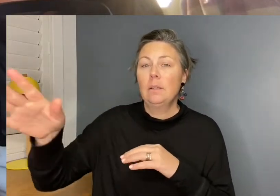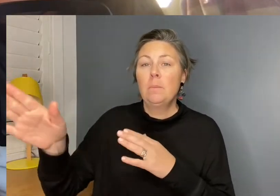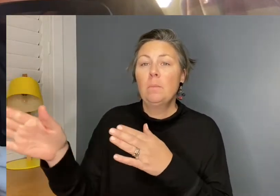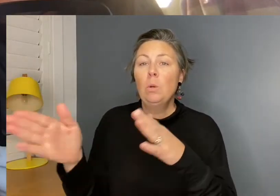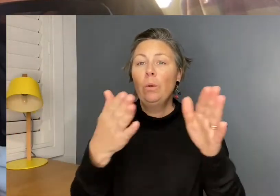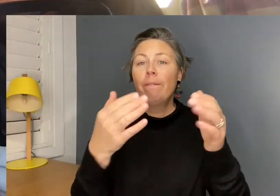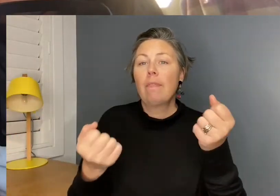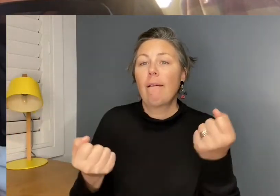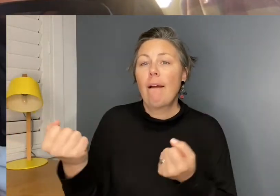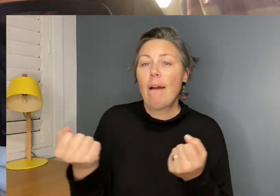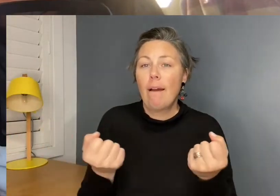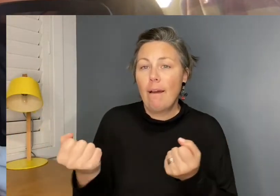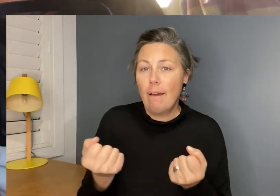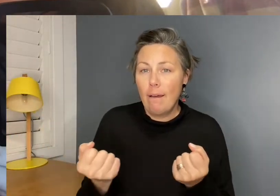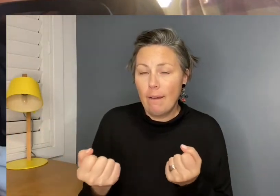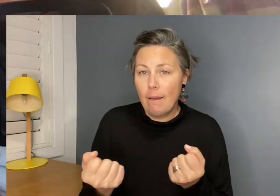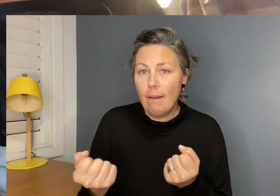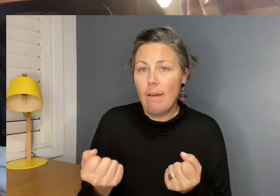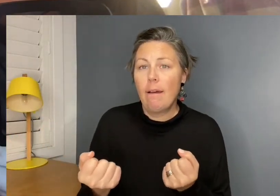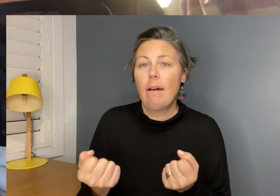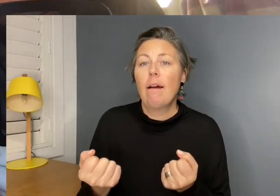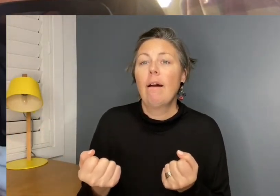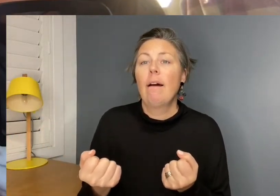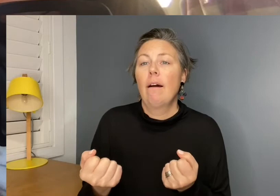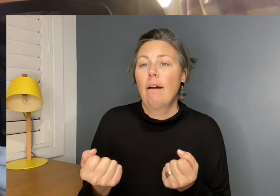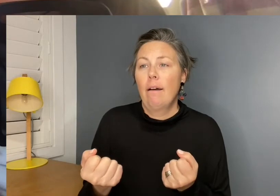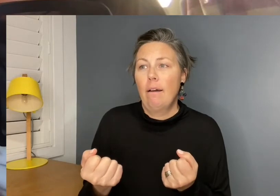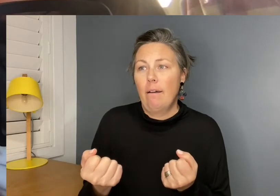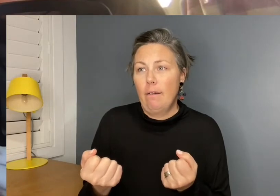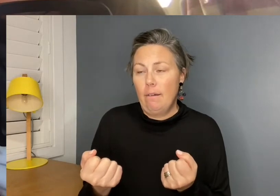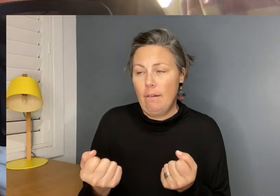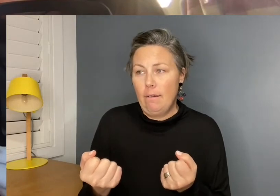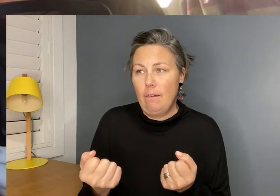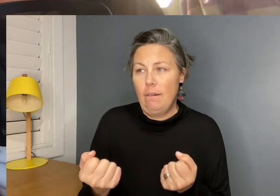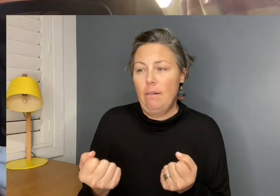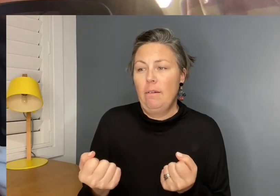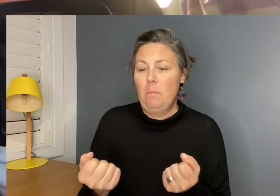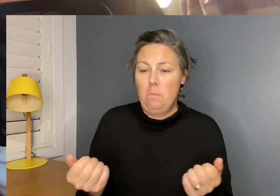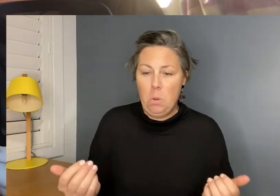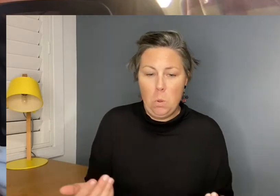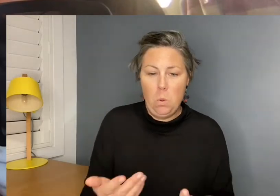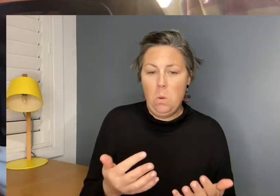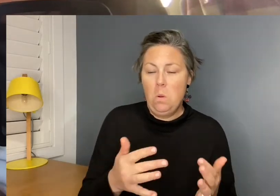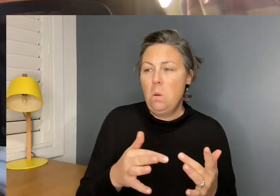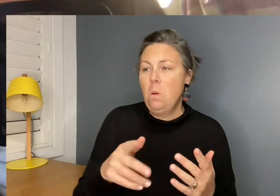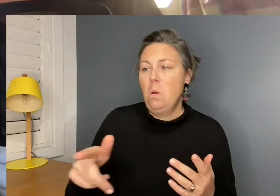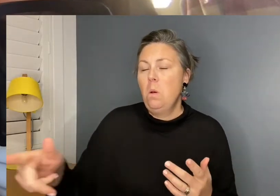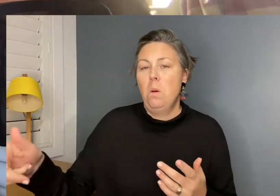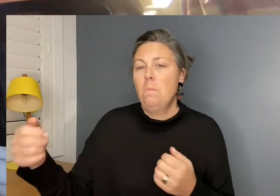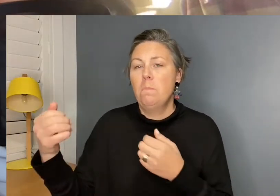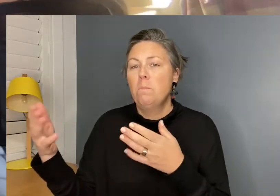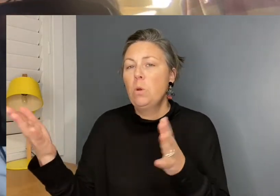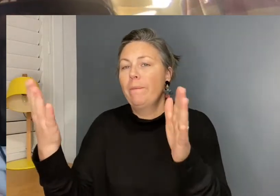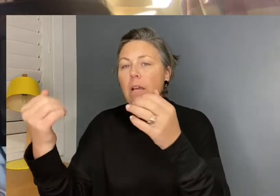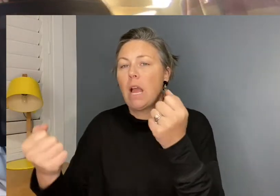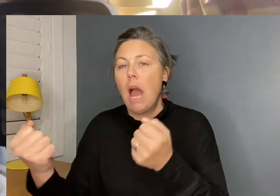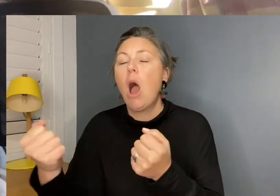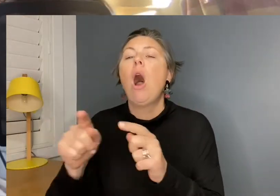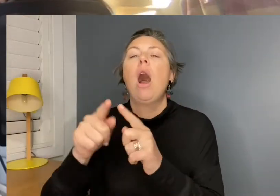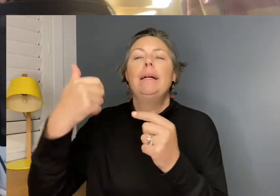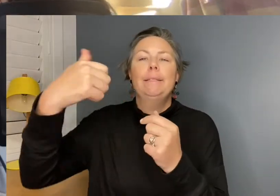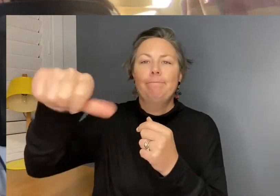Had some stitches. It was quite funny. Aiden went out to move the car at some point, just, not long after he